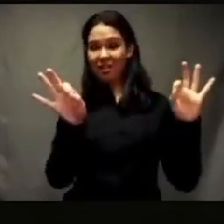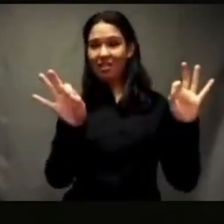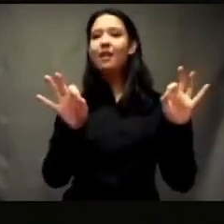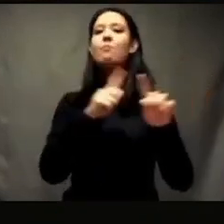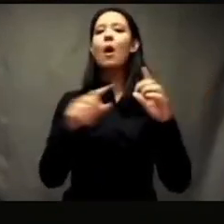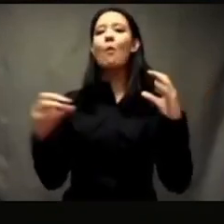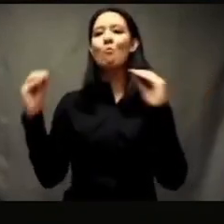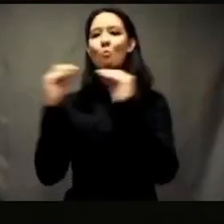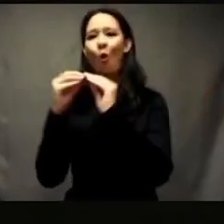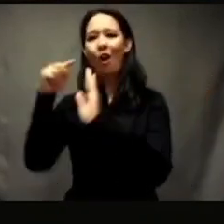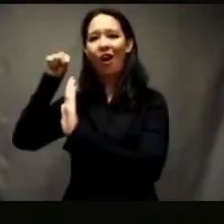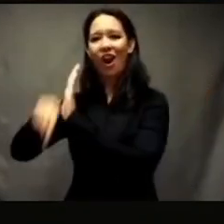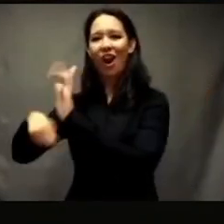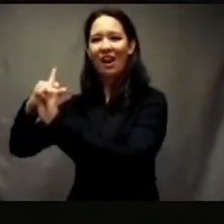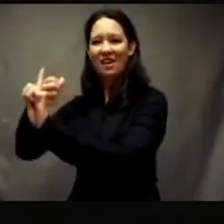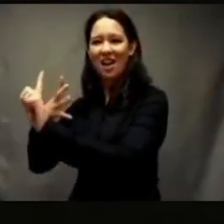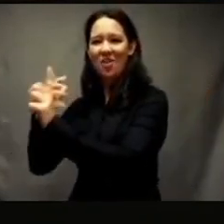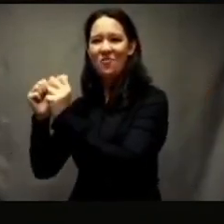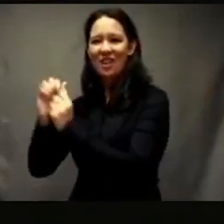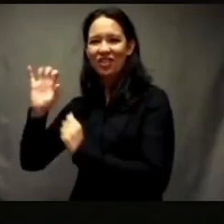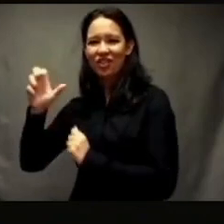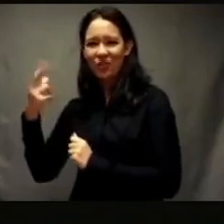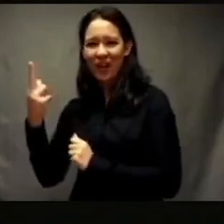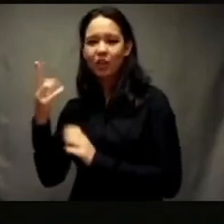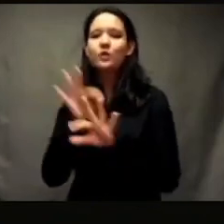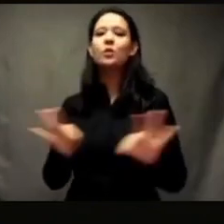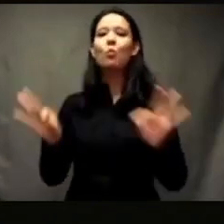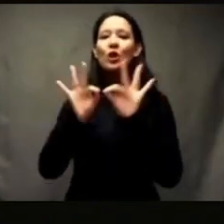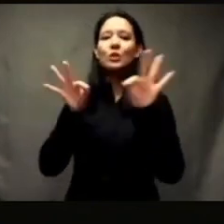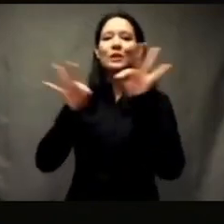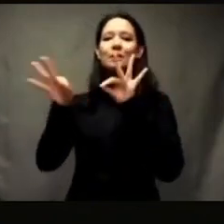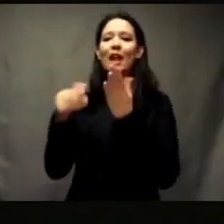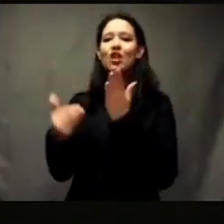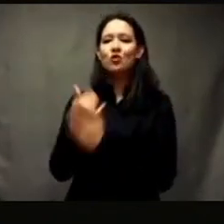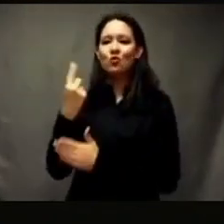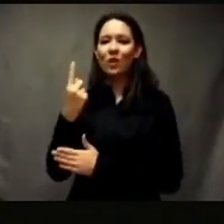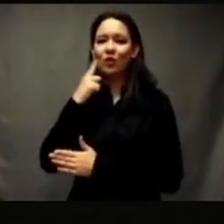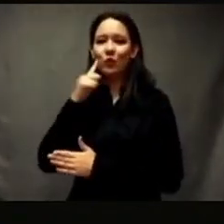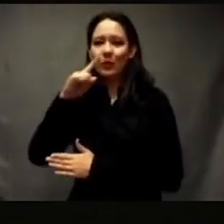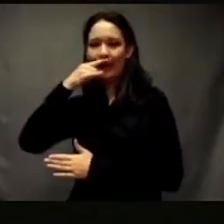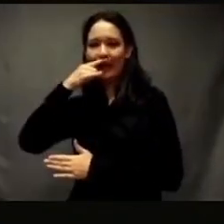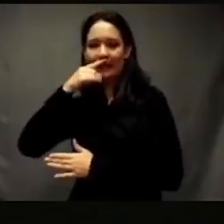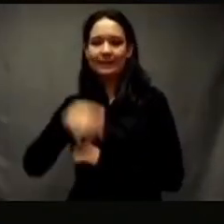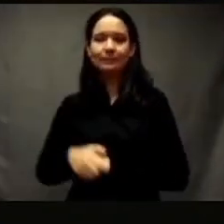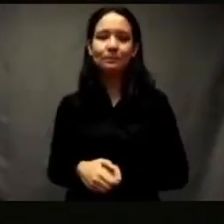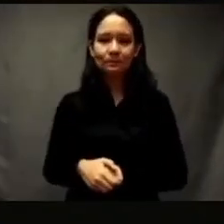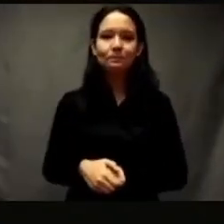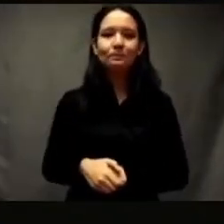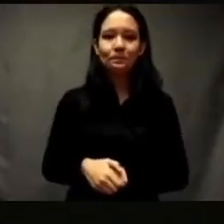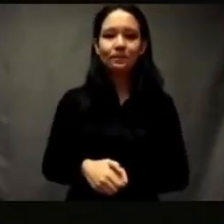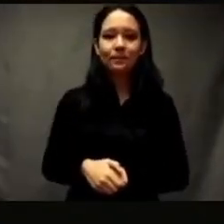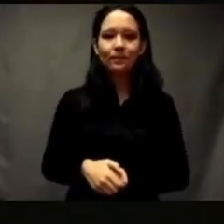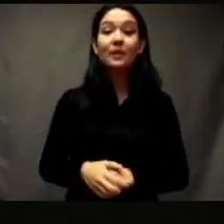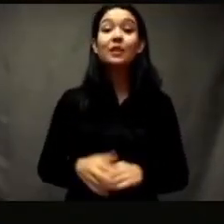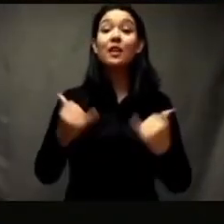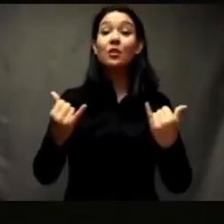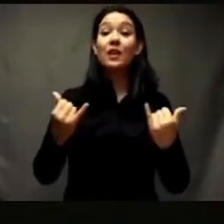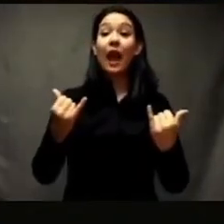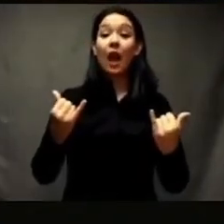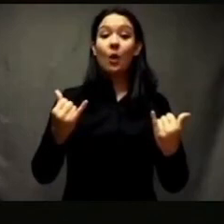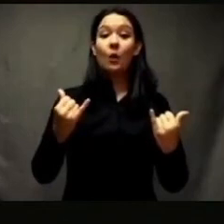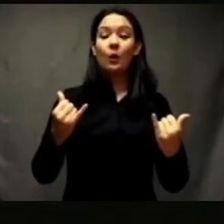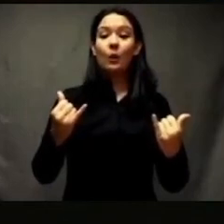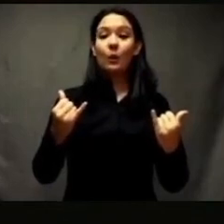going over those new ones with the kids as you start. Exactly. Thanks. Awesome. Yeah, thank you. Okay, great. So